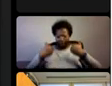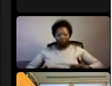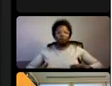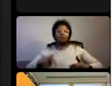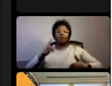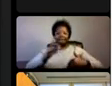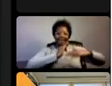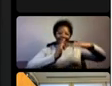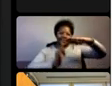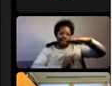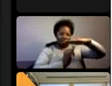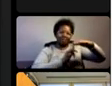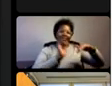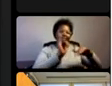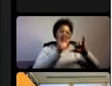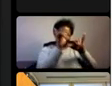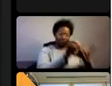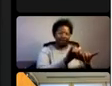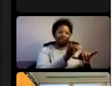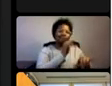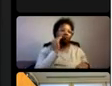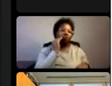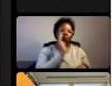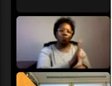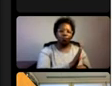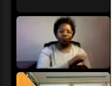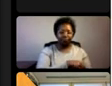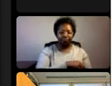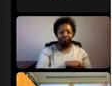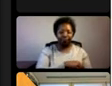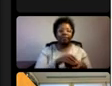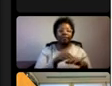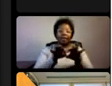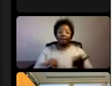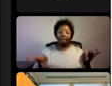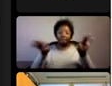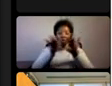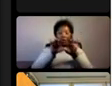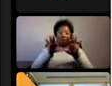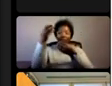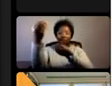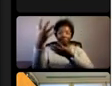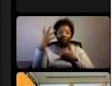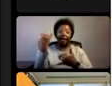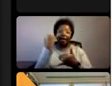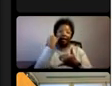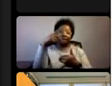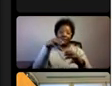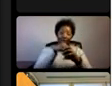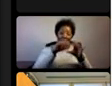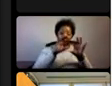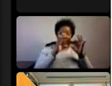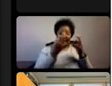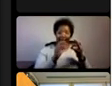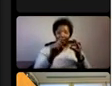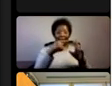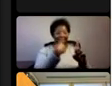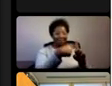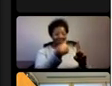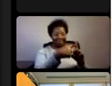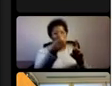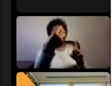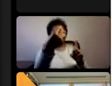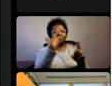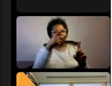day they took their test. And so it's important that we hear from you if there is a positive test so we know where